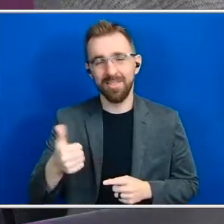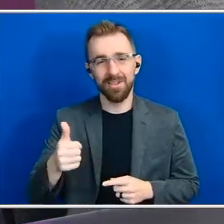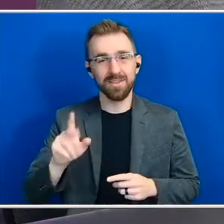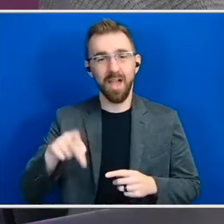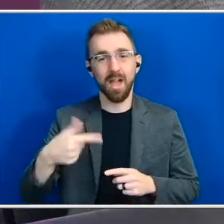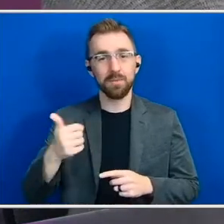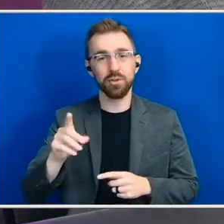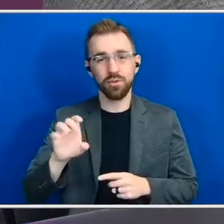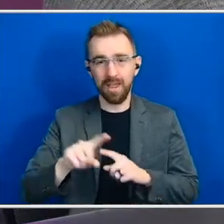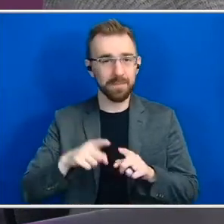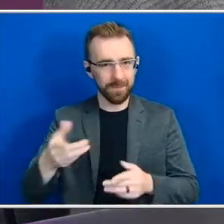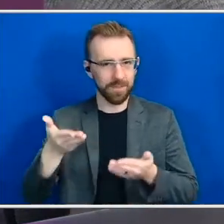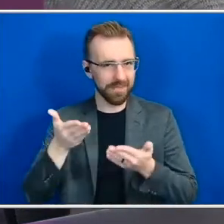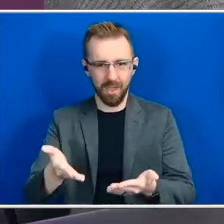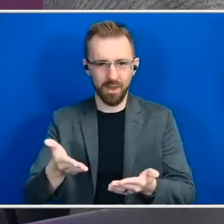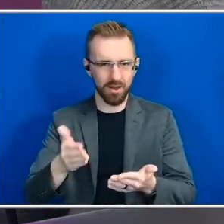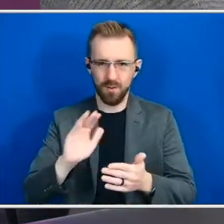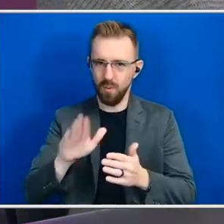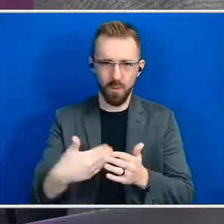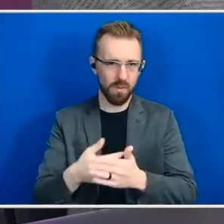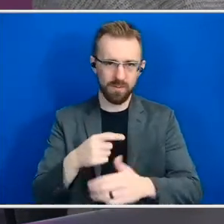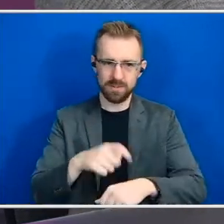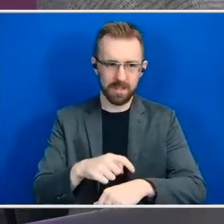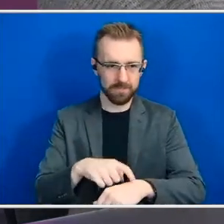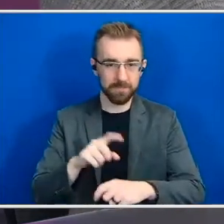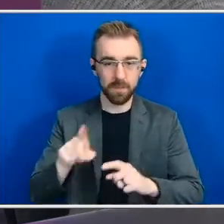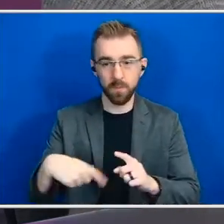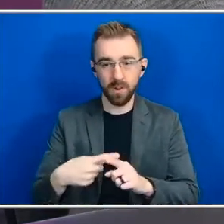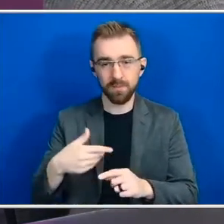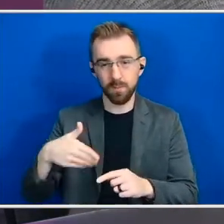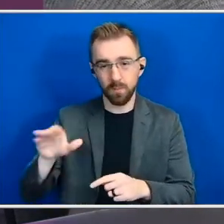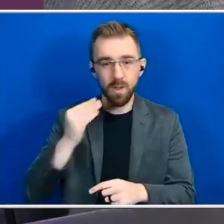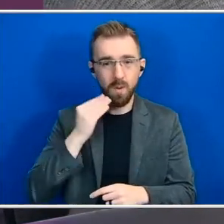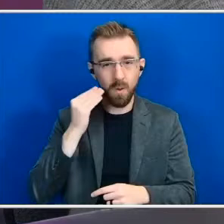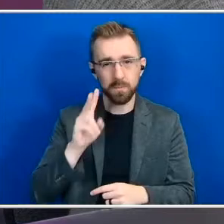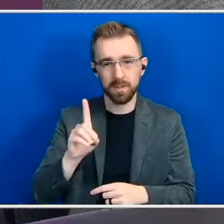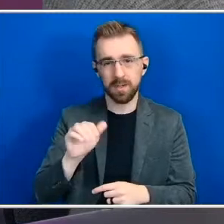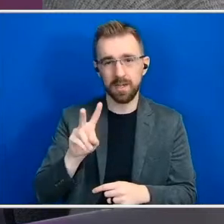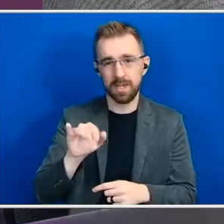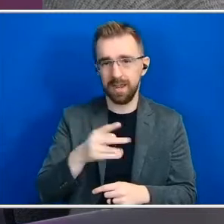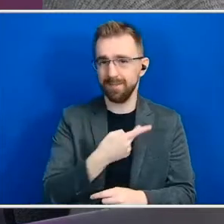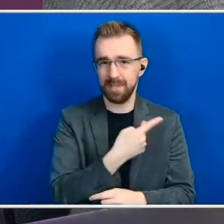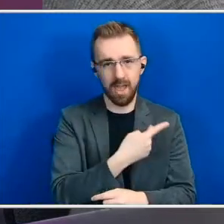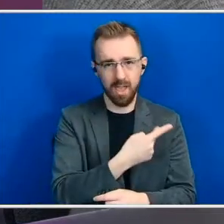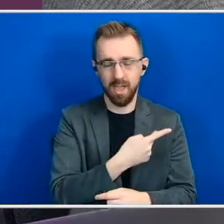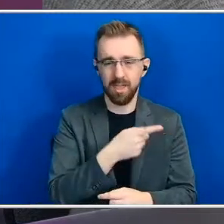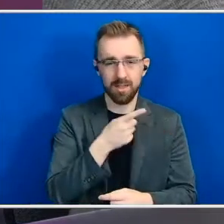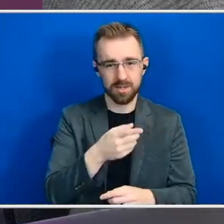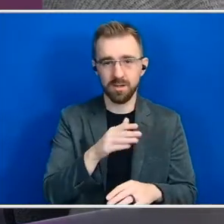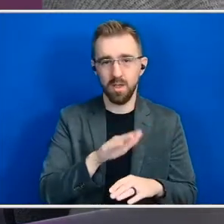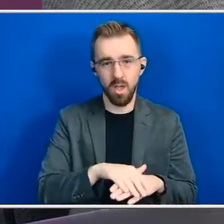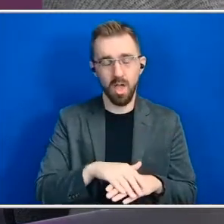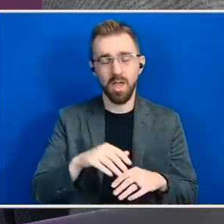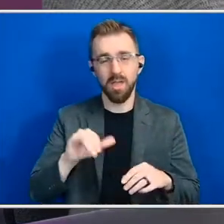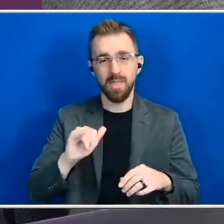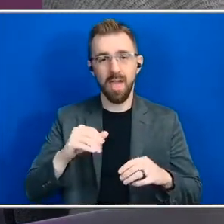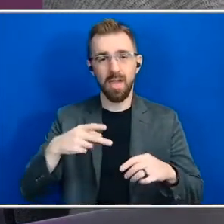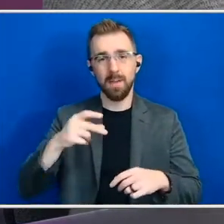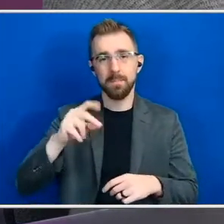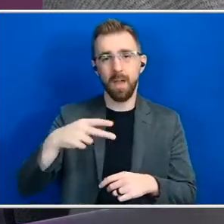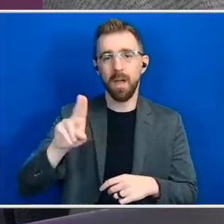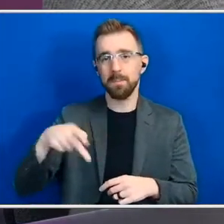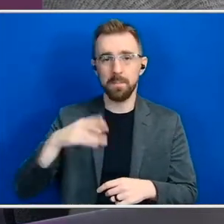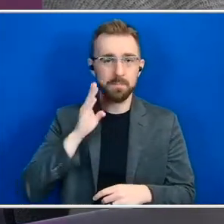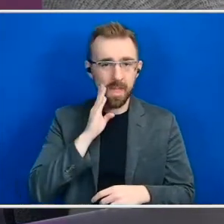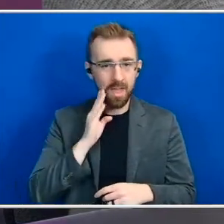me all the time. But when we went home, it was Davy and I. And as she said, she was on a pop-up bed, jumping